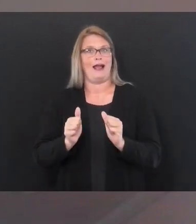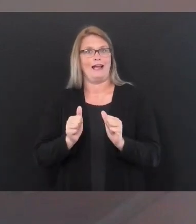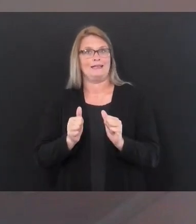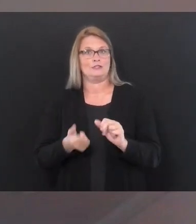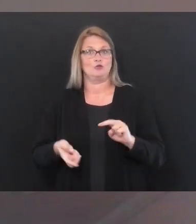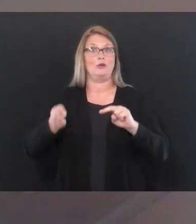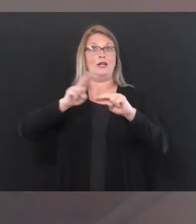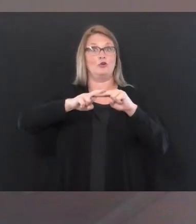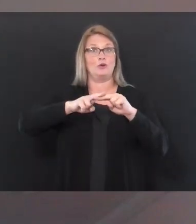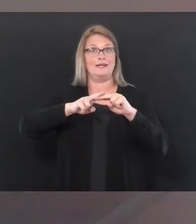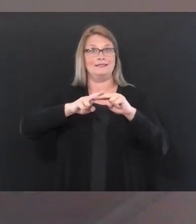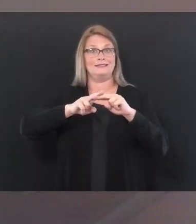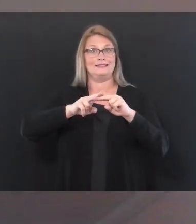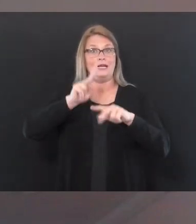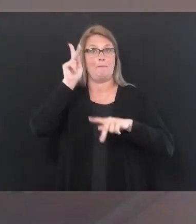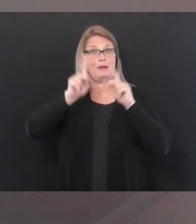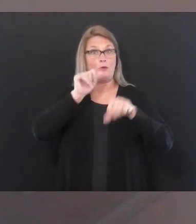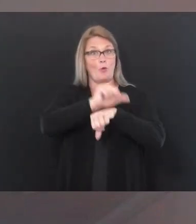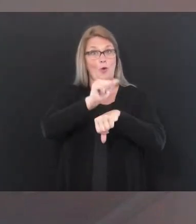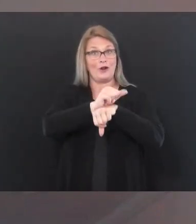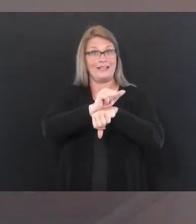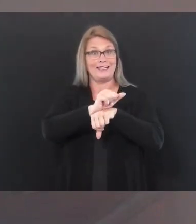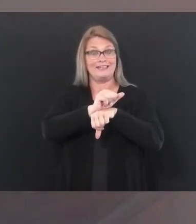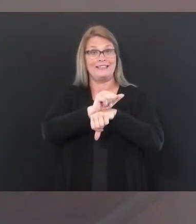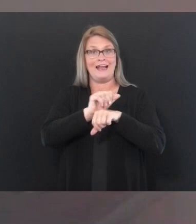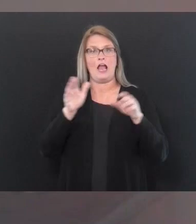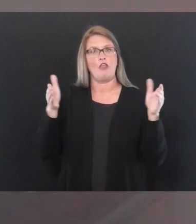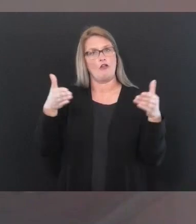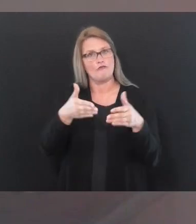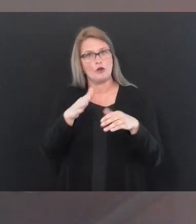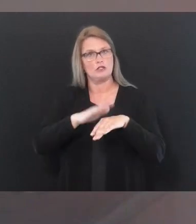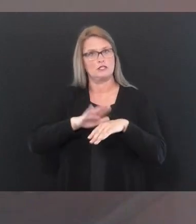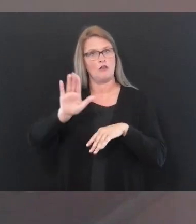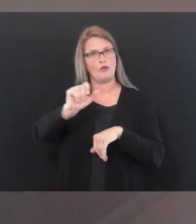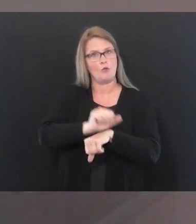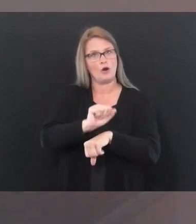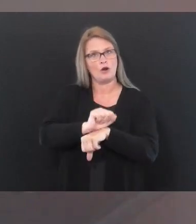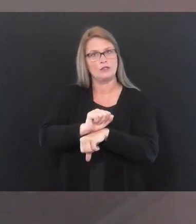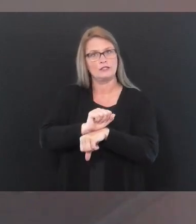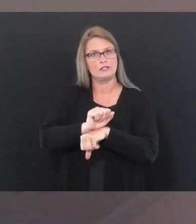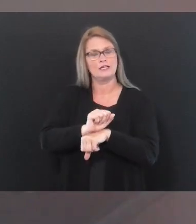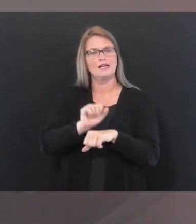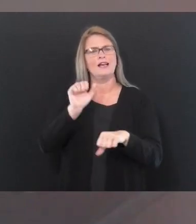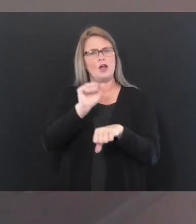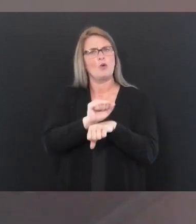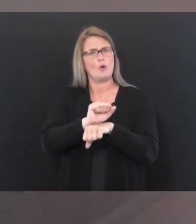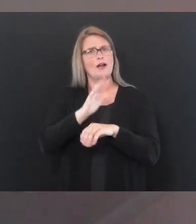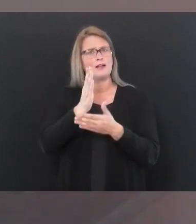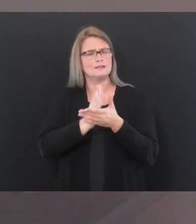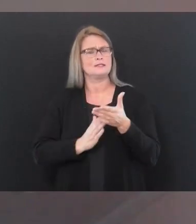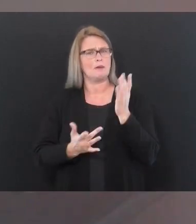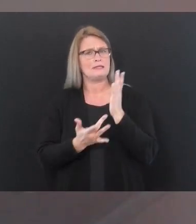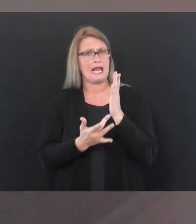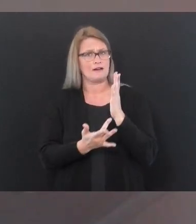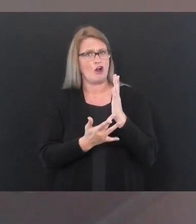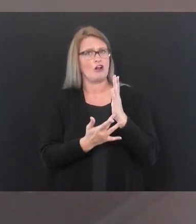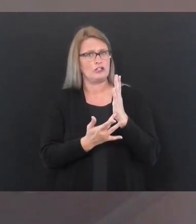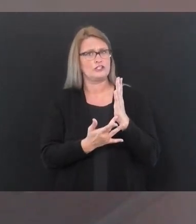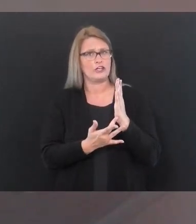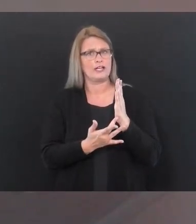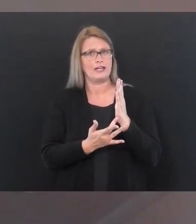trying to use some other tools to focus the workforce. And we're also working on some technologies that